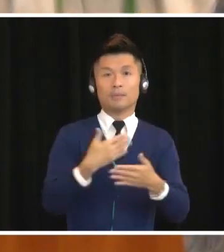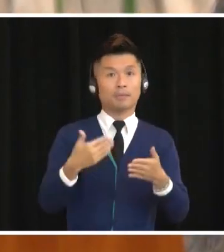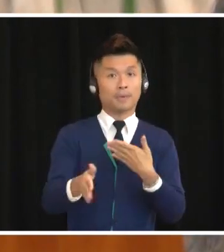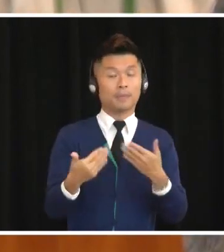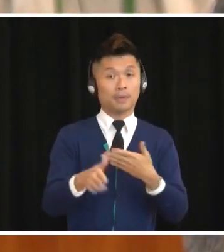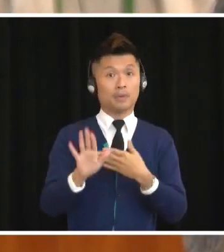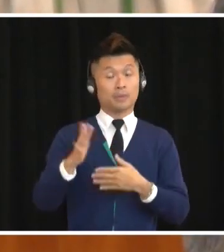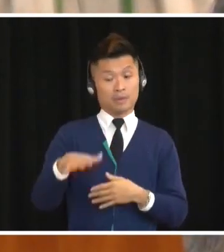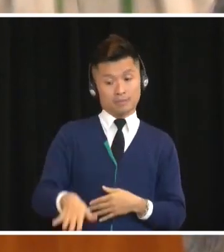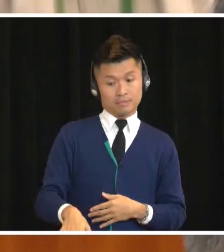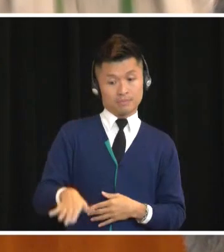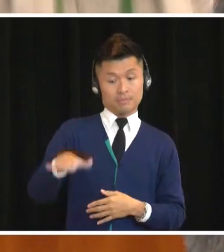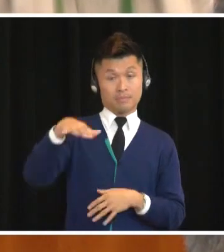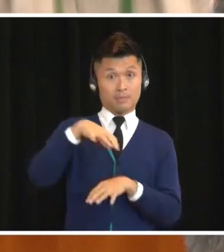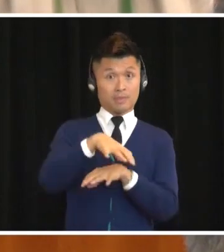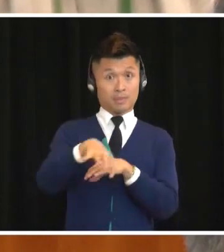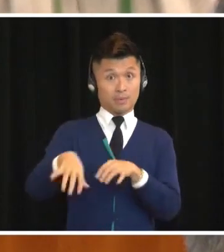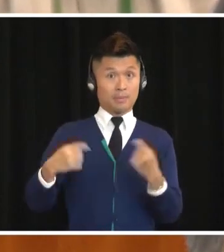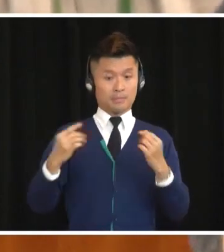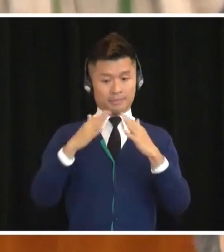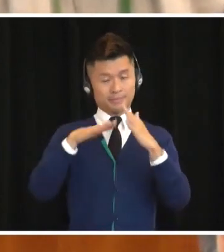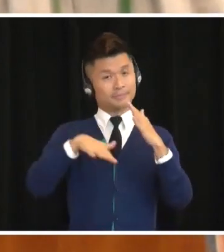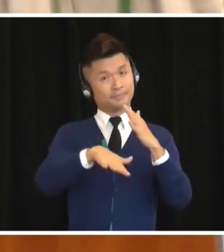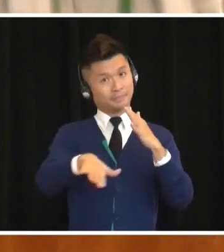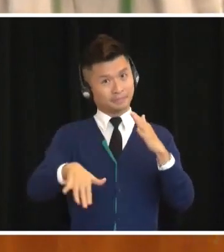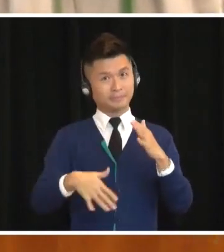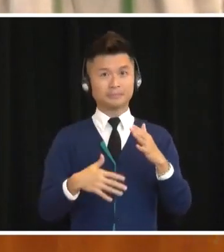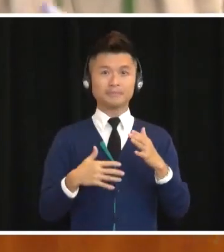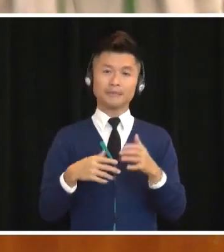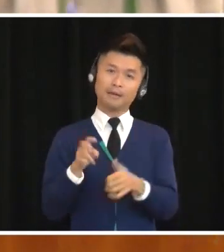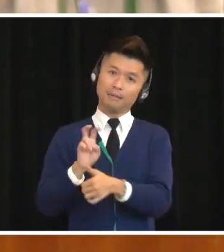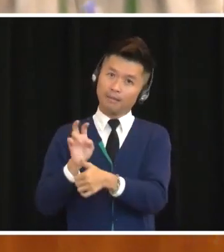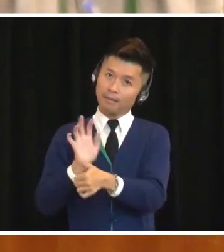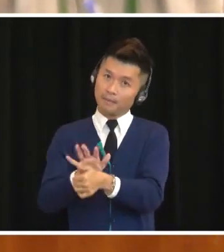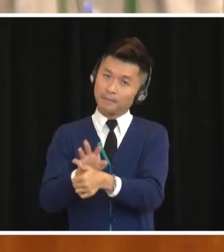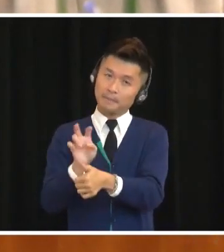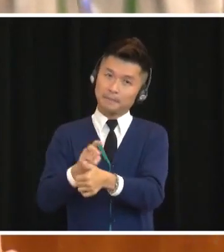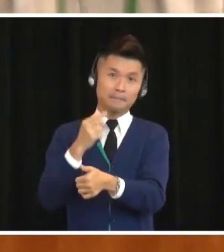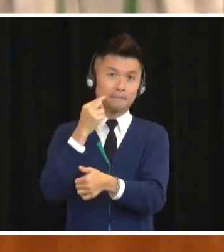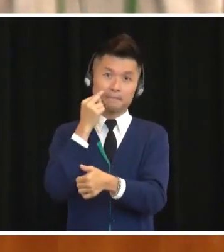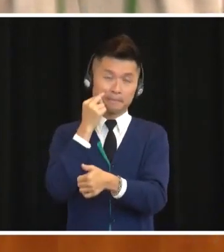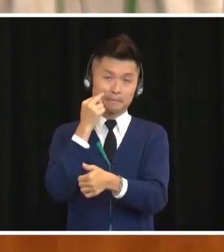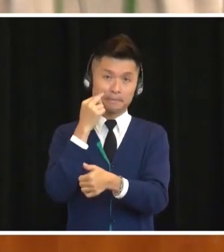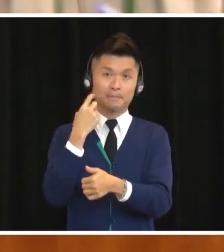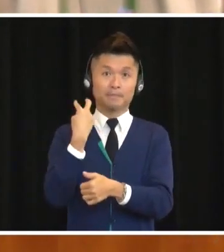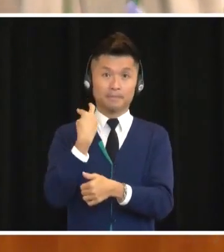criminal law, but given his family background